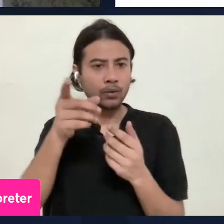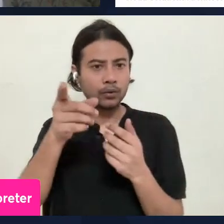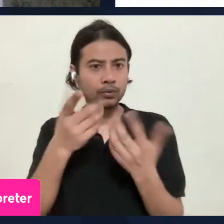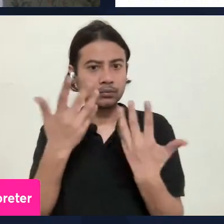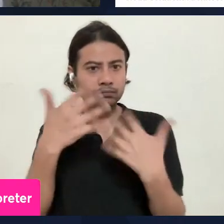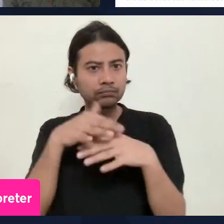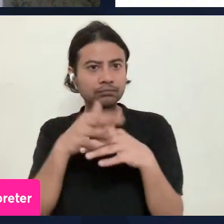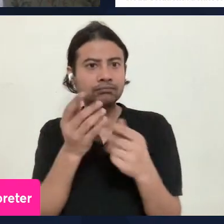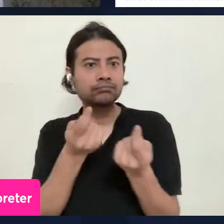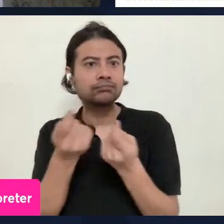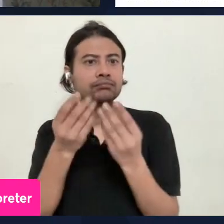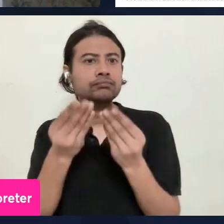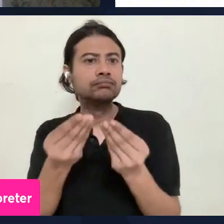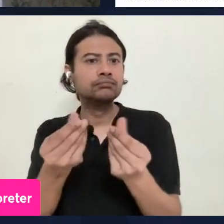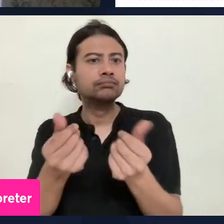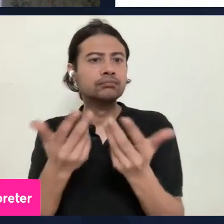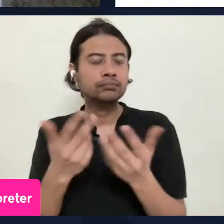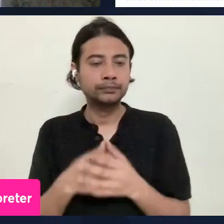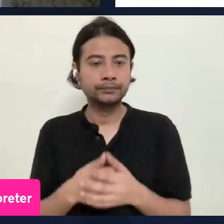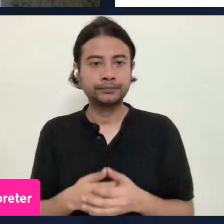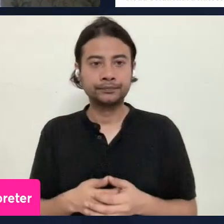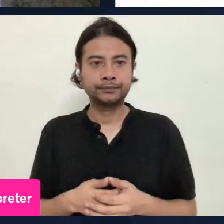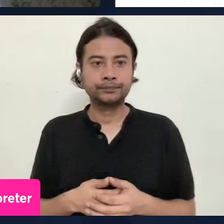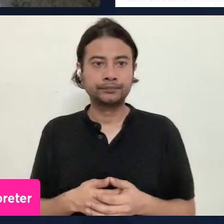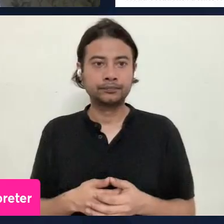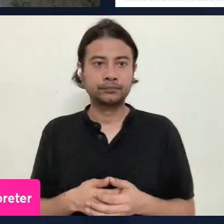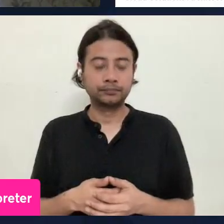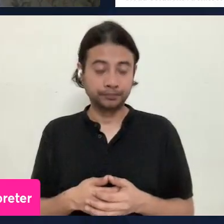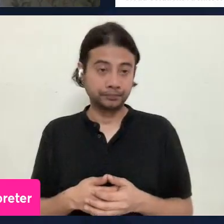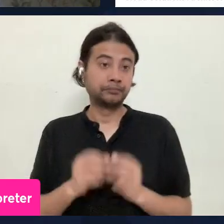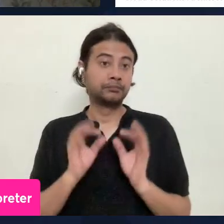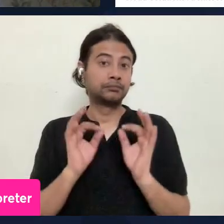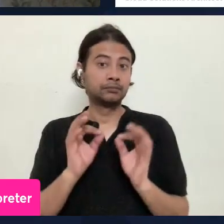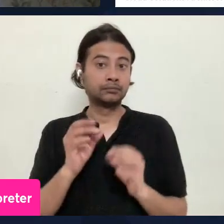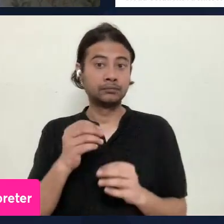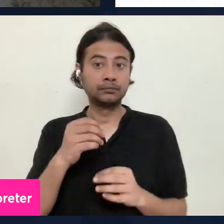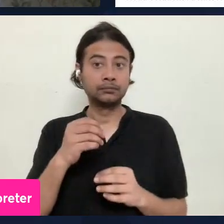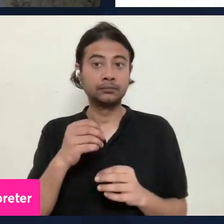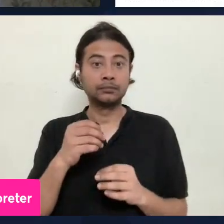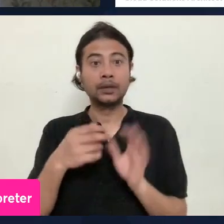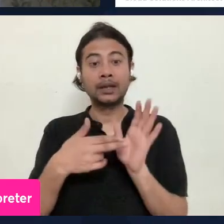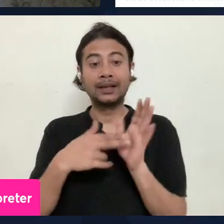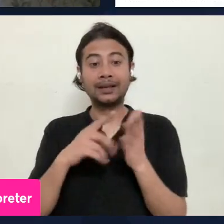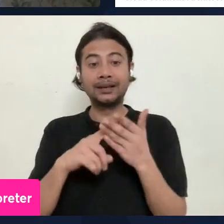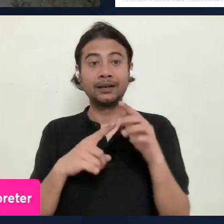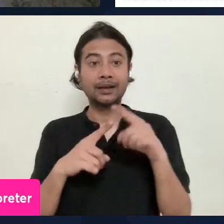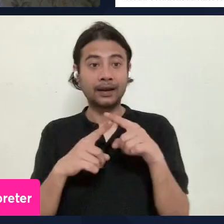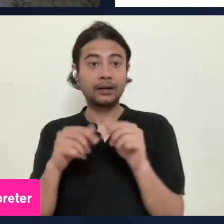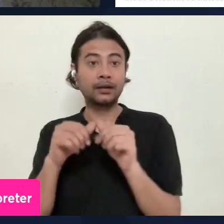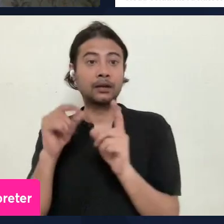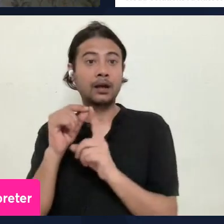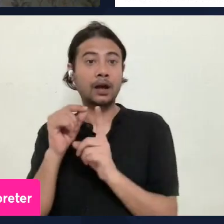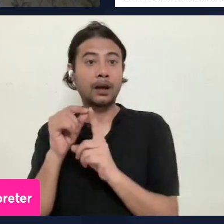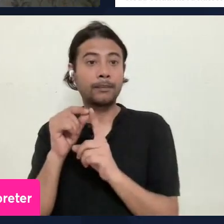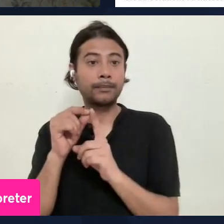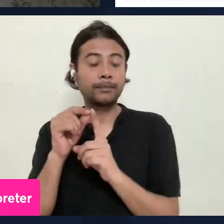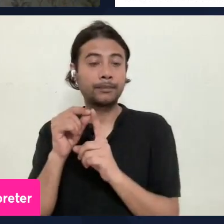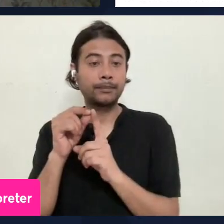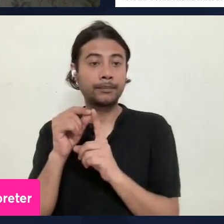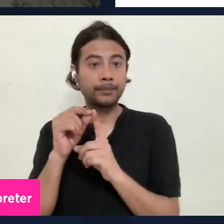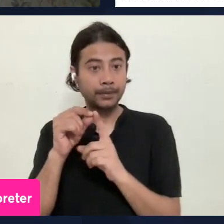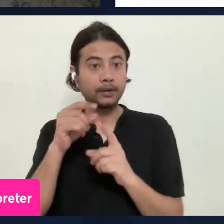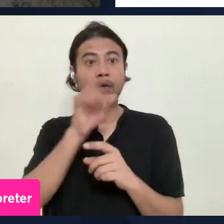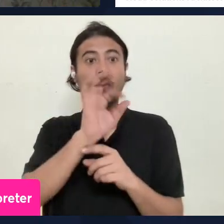ANF migration assistant is a tool that NetApp customers that are running on premises within the data